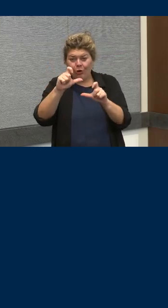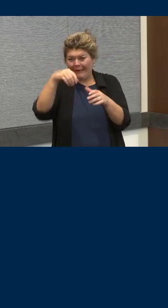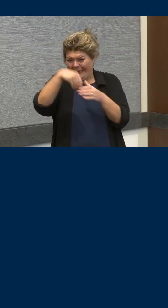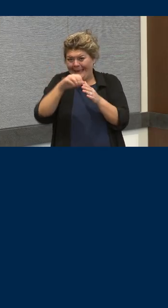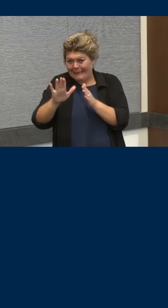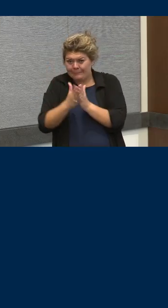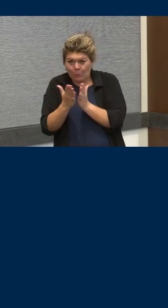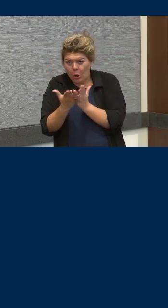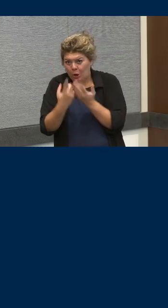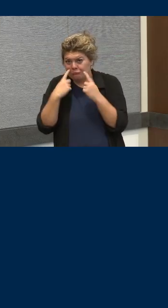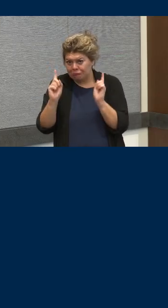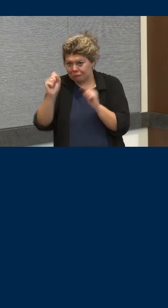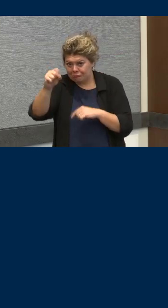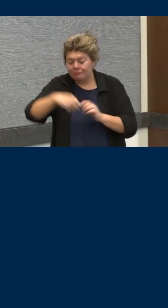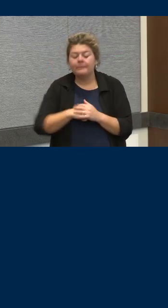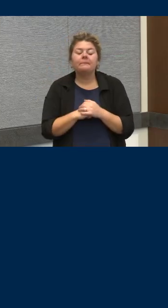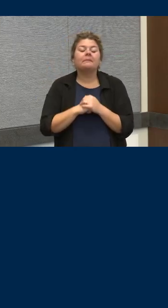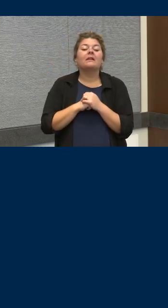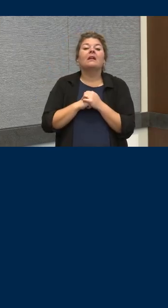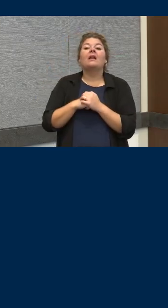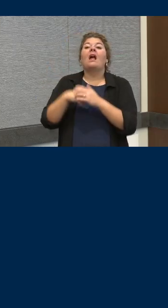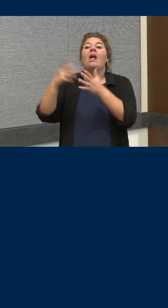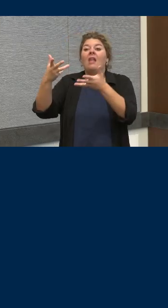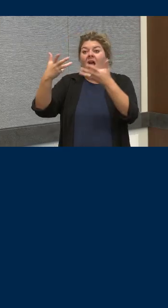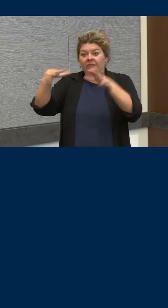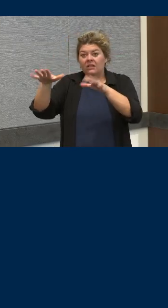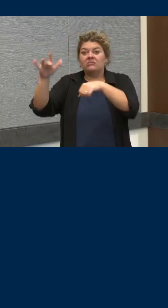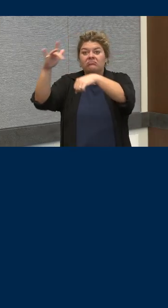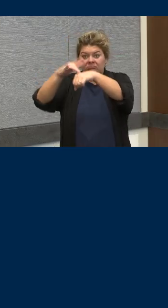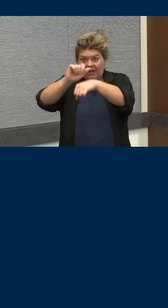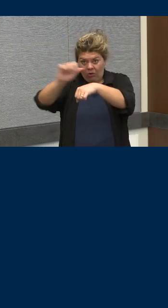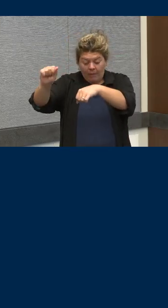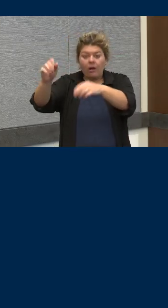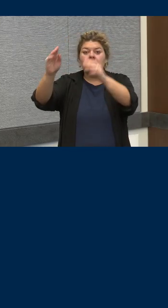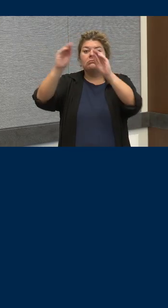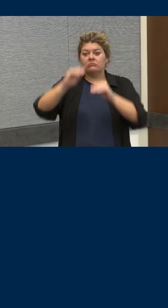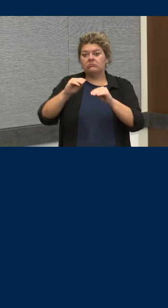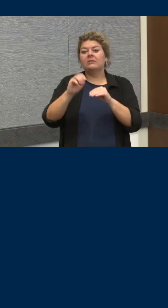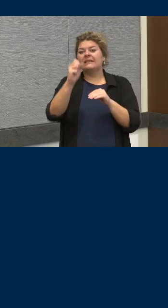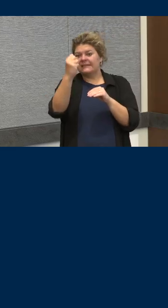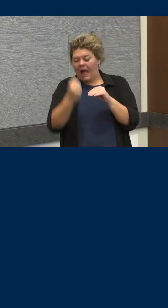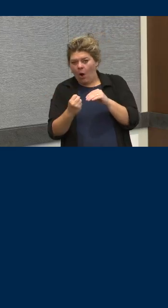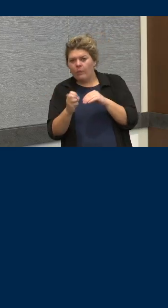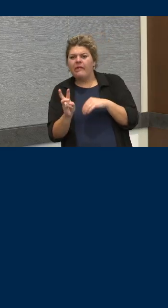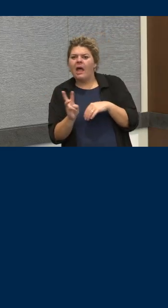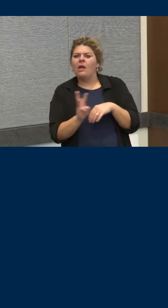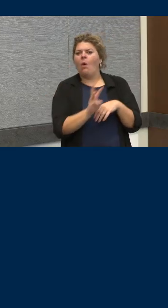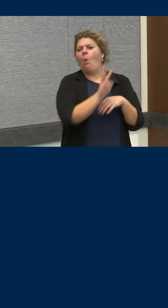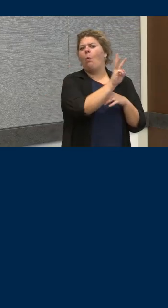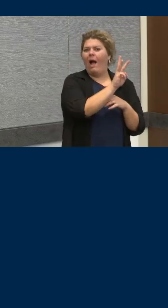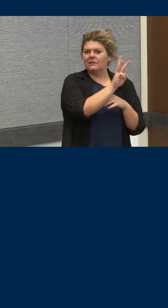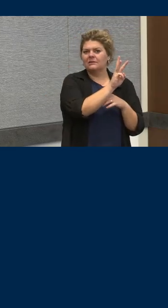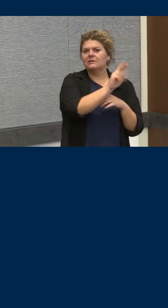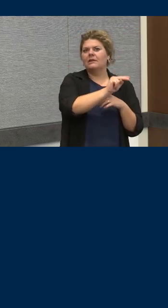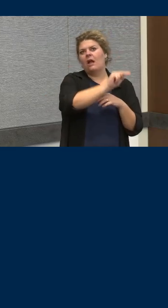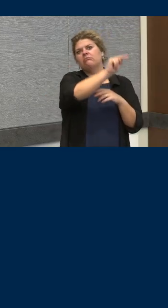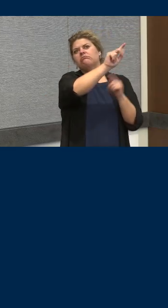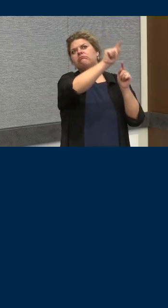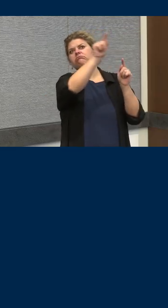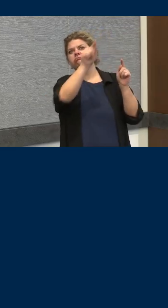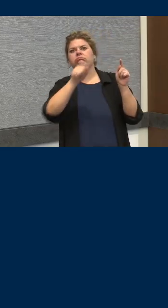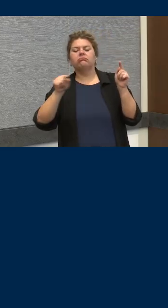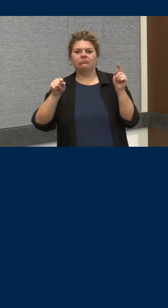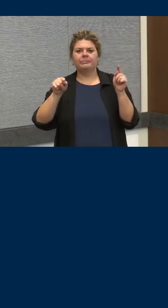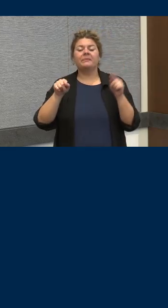the book. And then south before heading to the West Coast, returning through the Northwest.